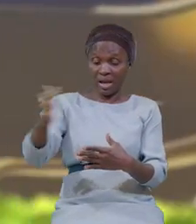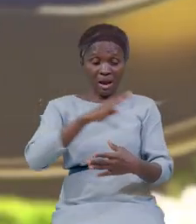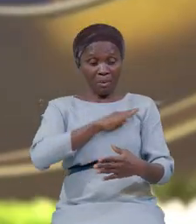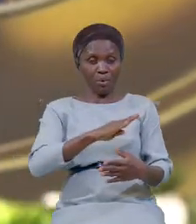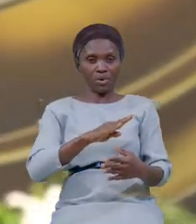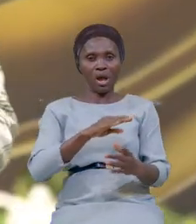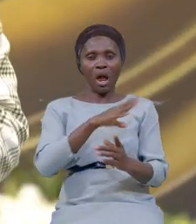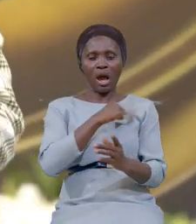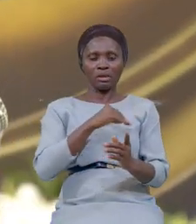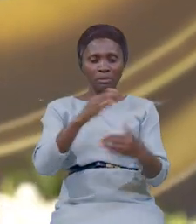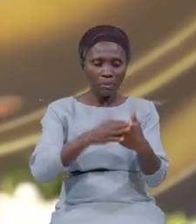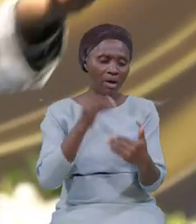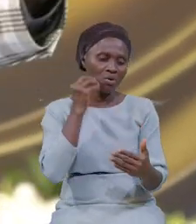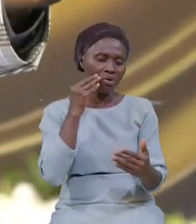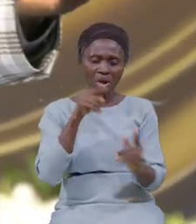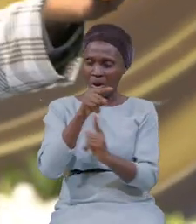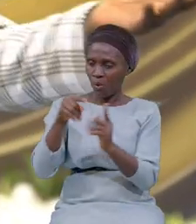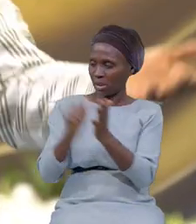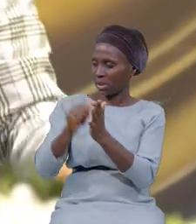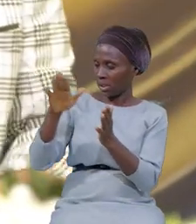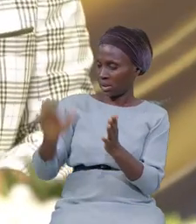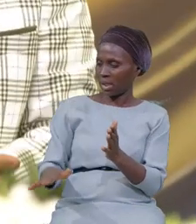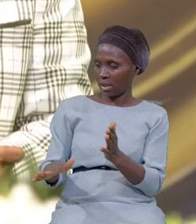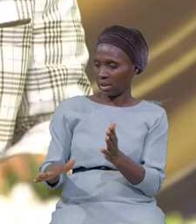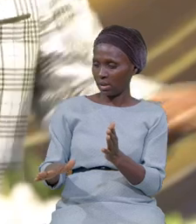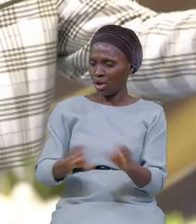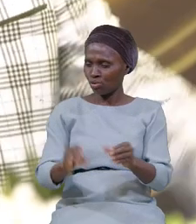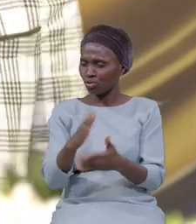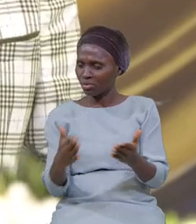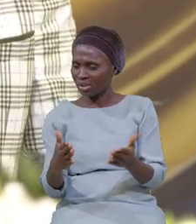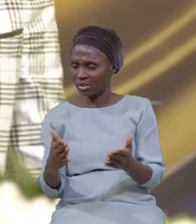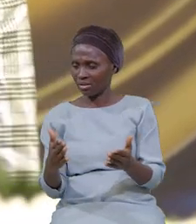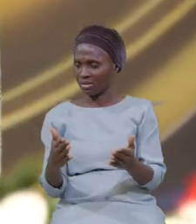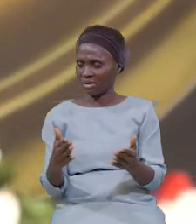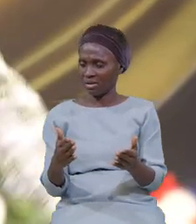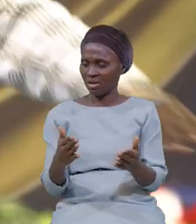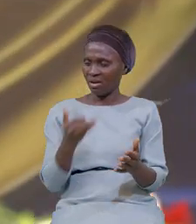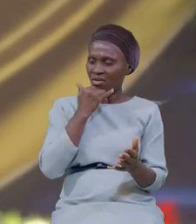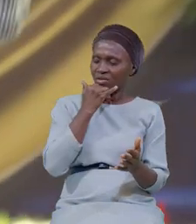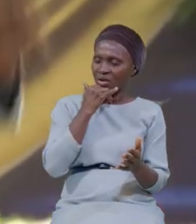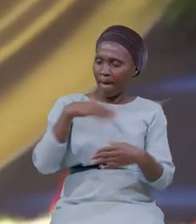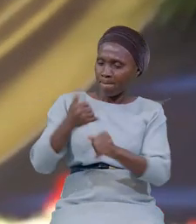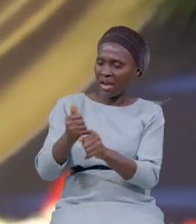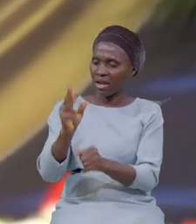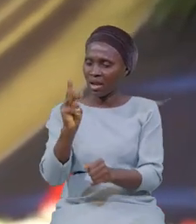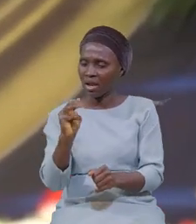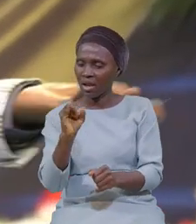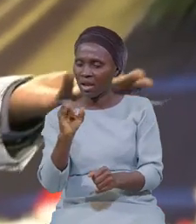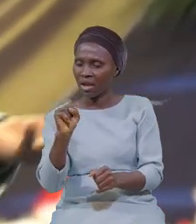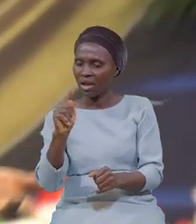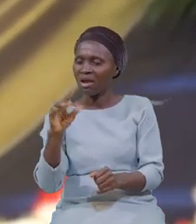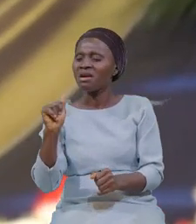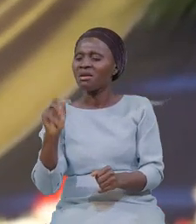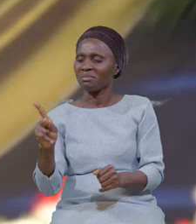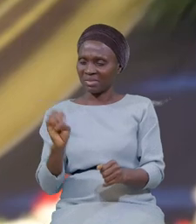he shouldn't have done. I know you'll never make it. I know you'll never rise up. You'll never go beyond your